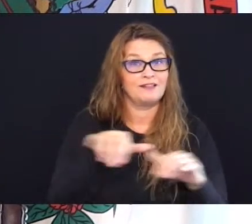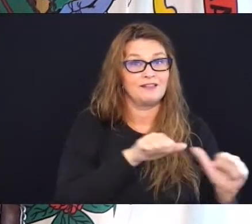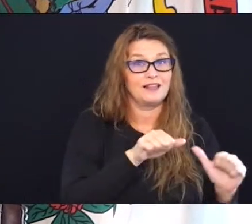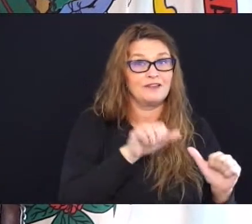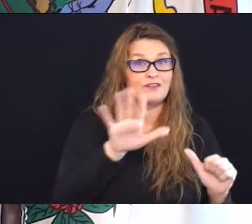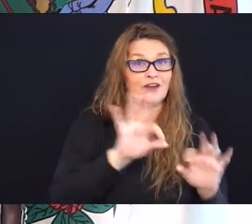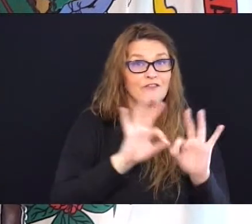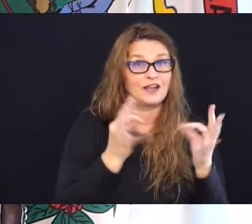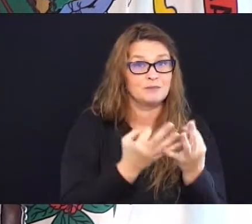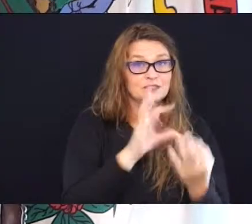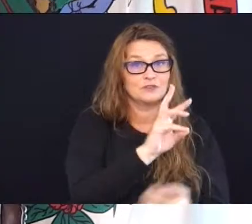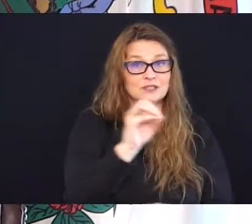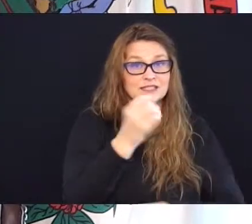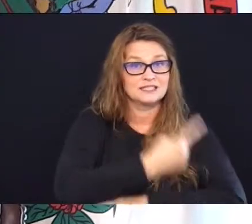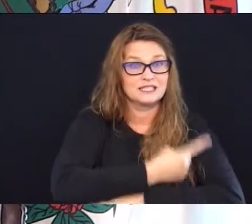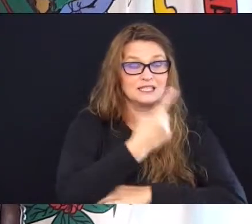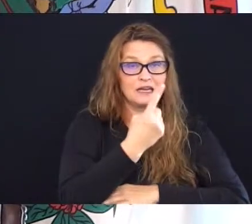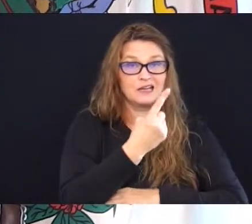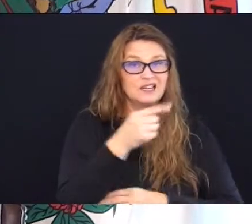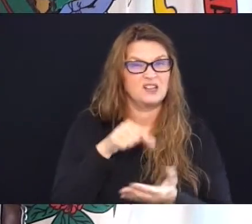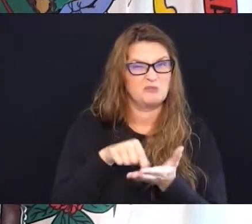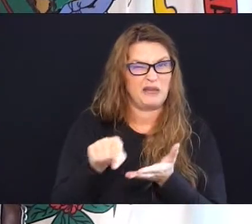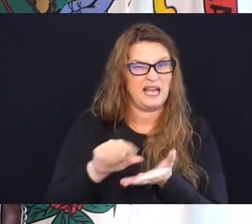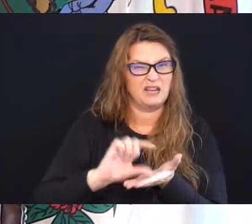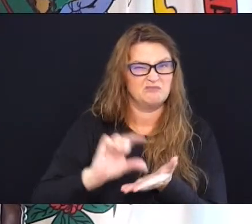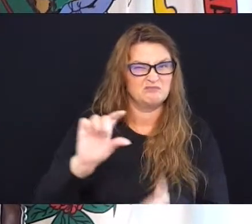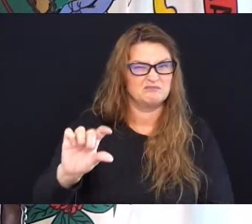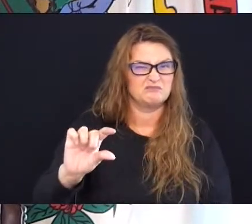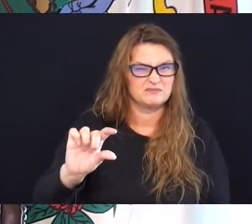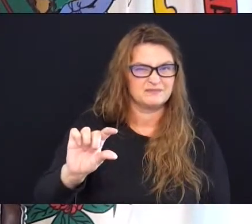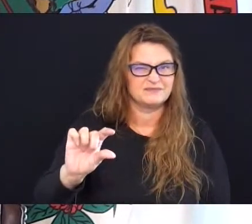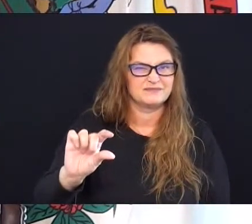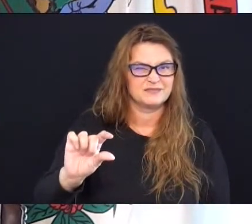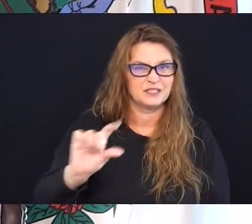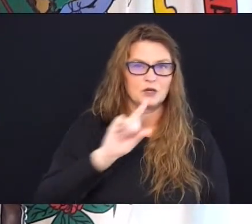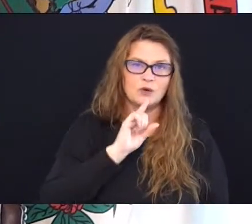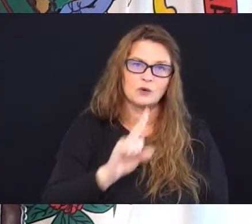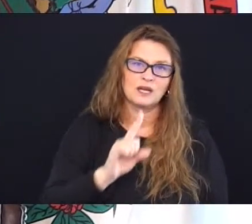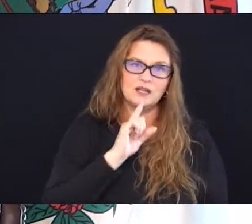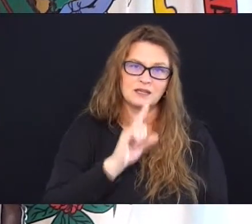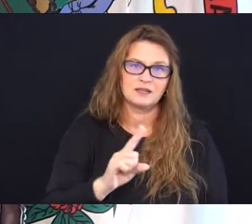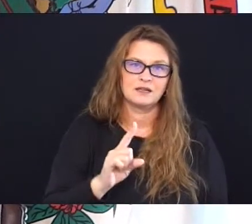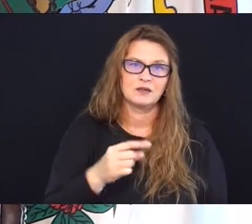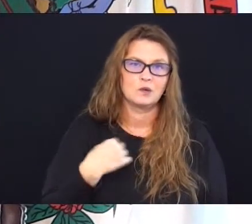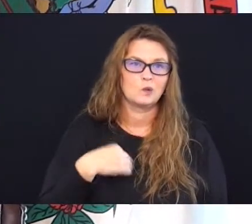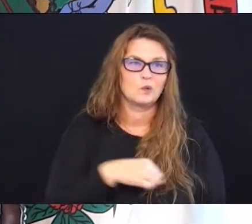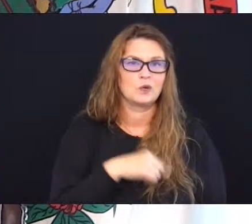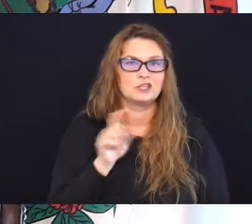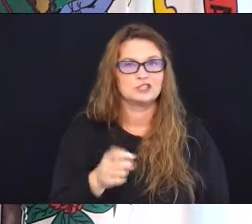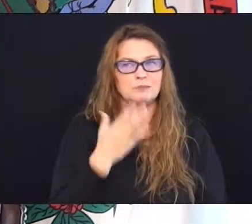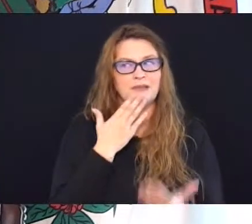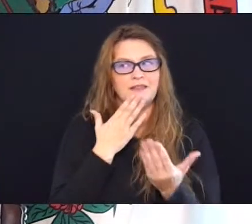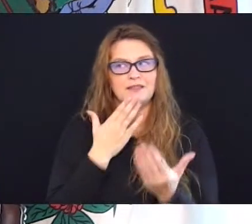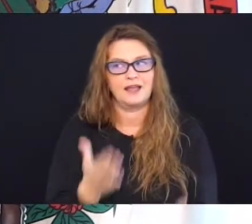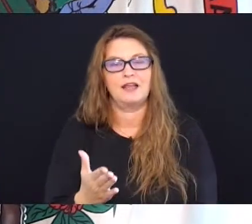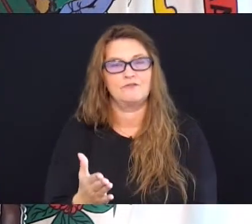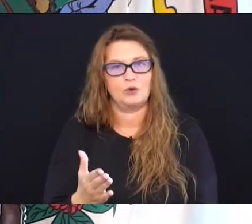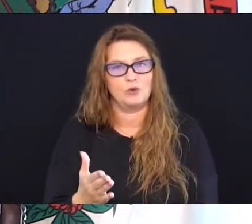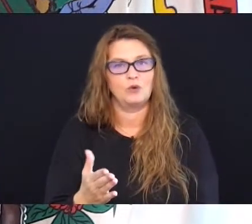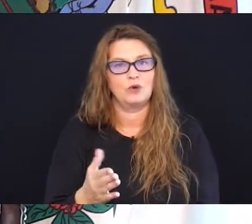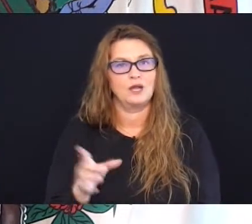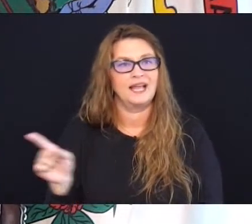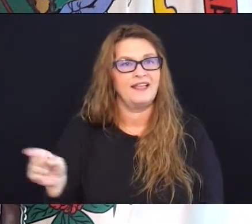60 days. The pay isn't very much at all. Really and truly, we should be very thankful for the fact that